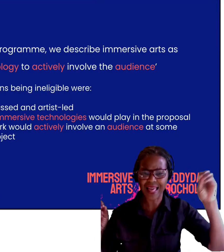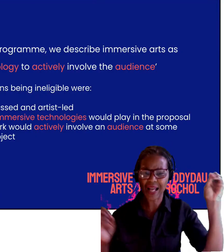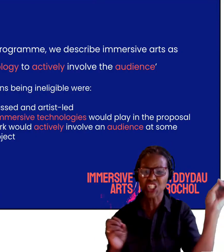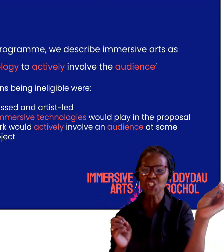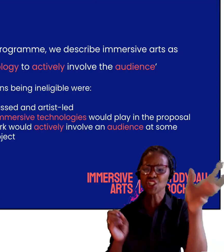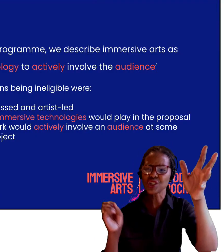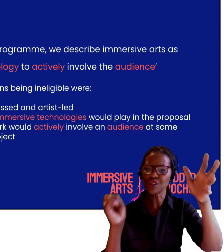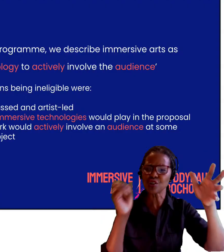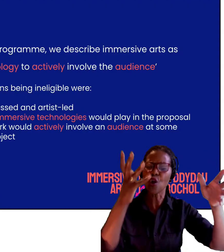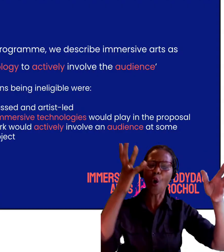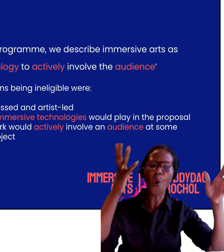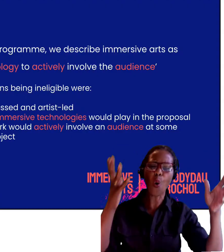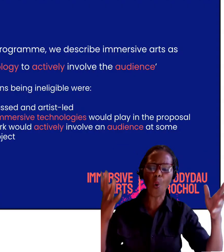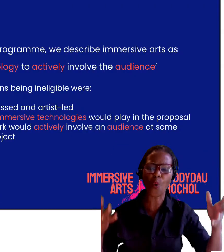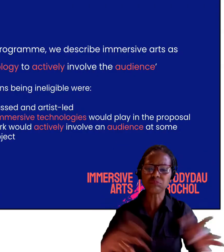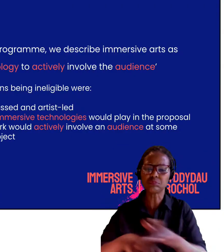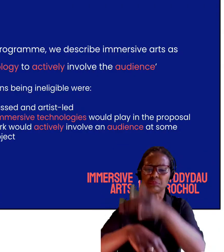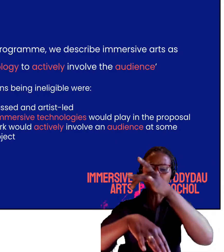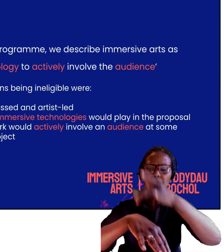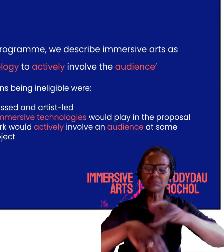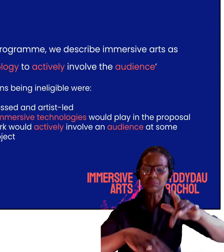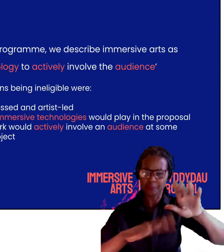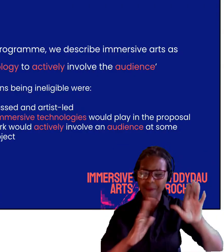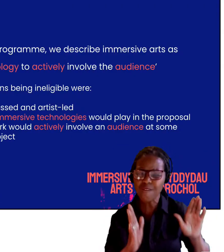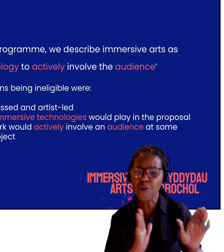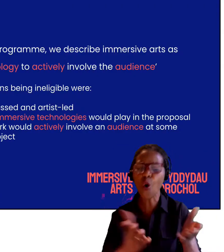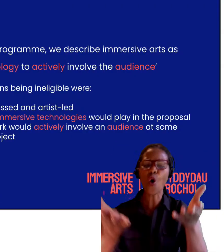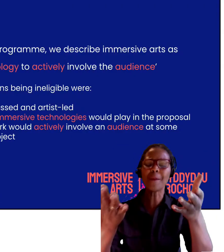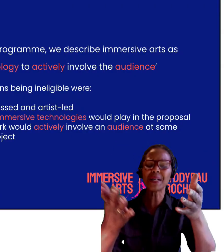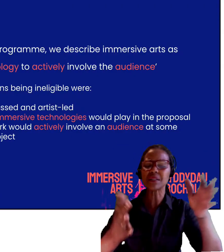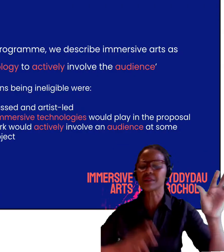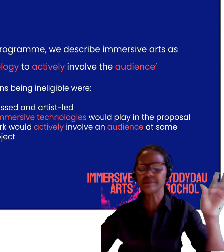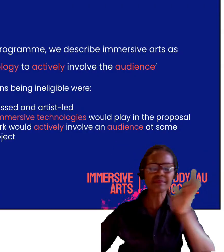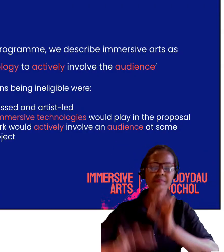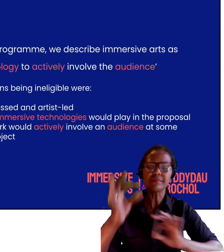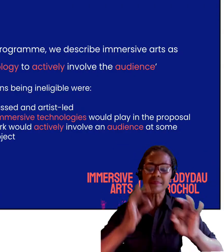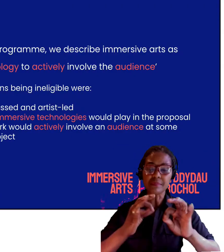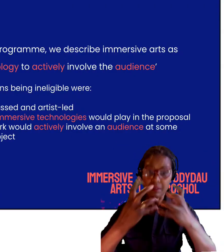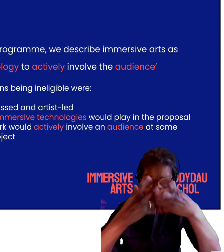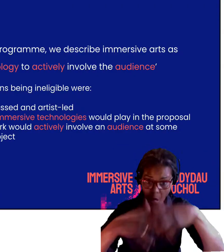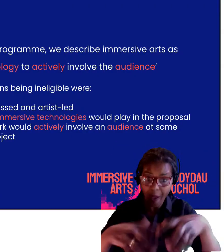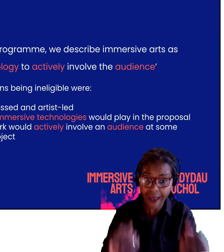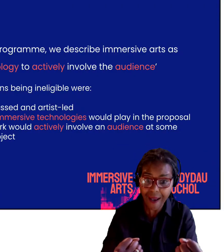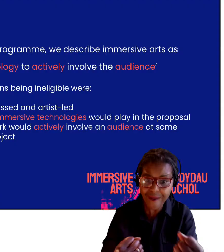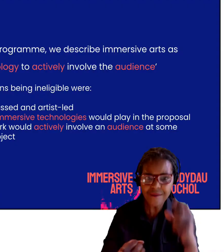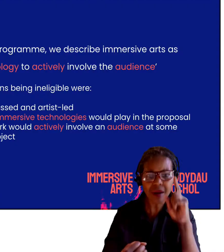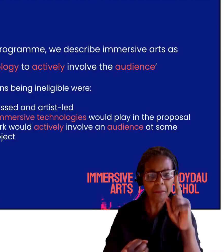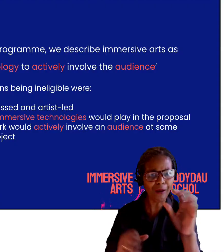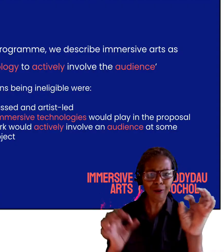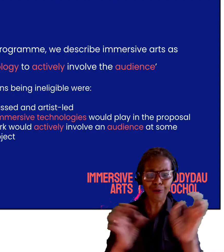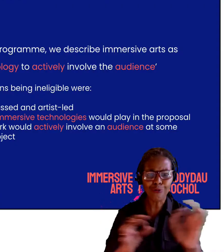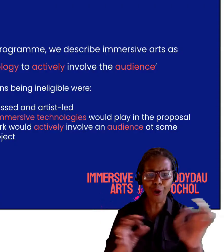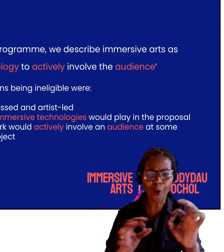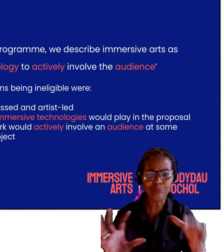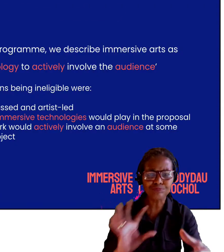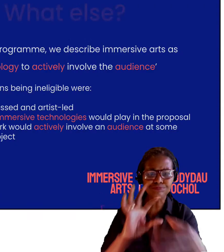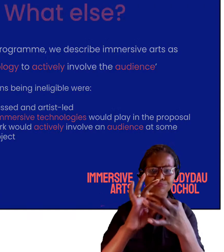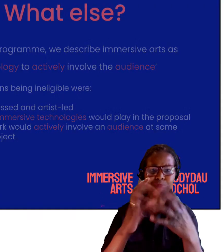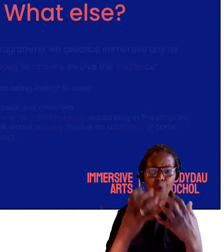and performances that did involve technology, but not in a way that actively involved the audience.